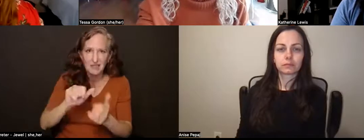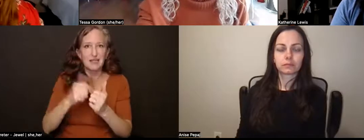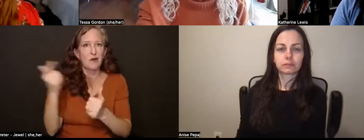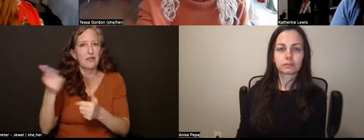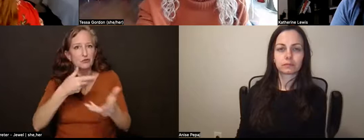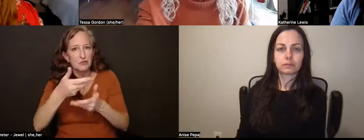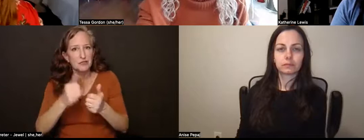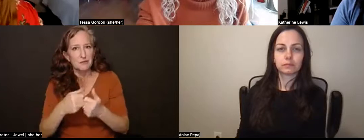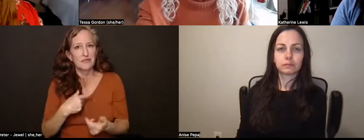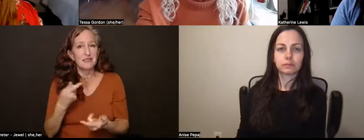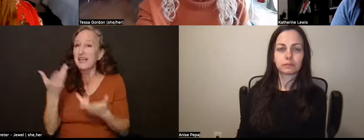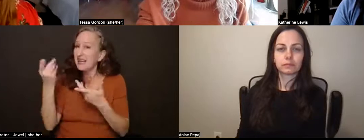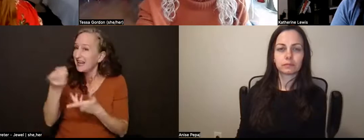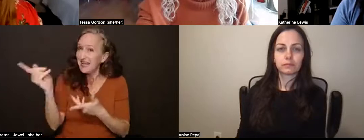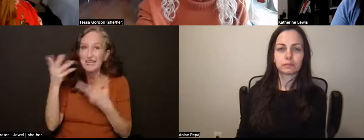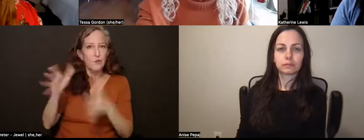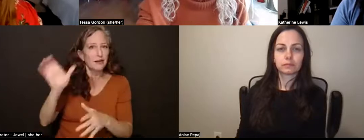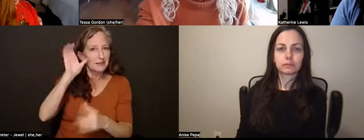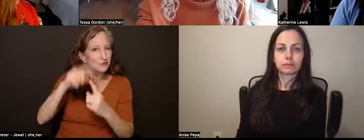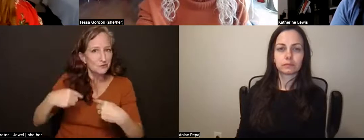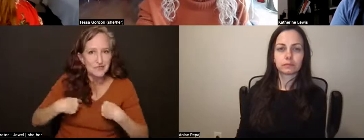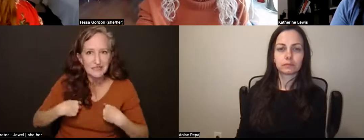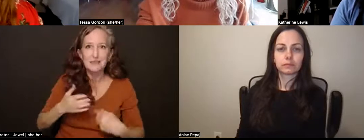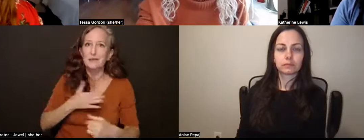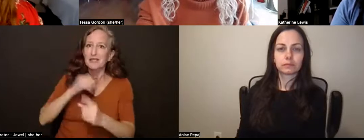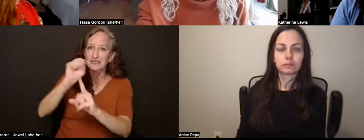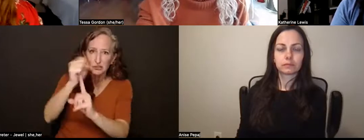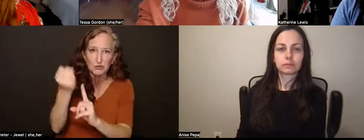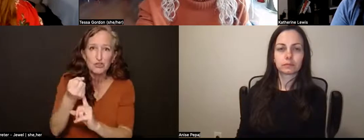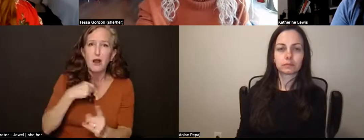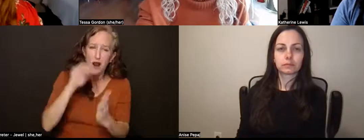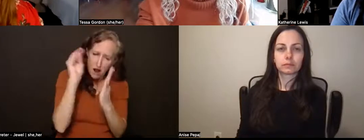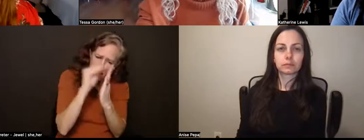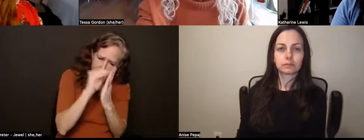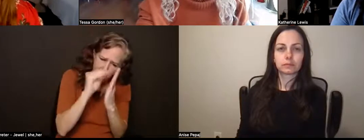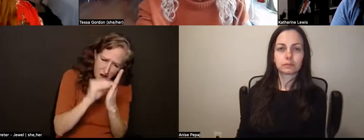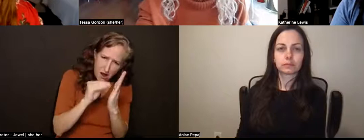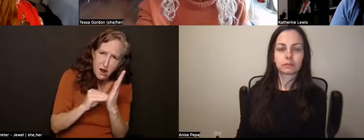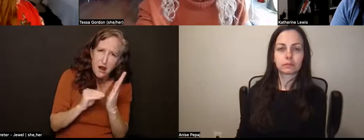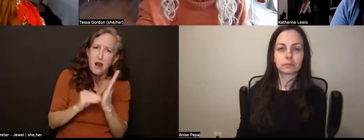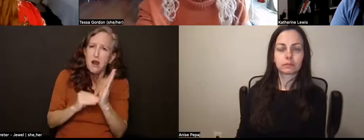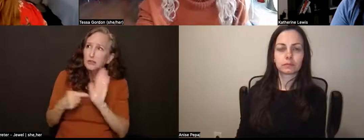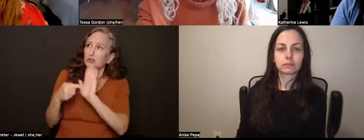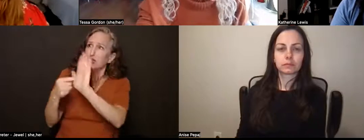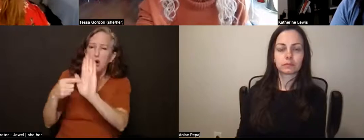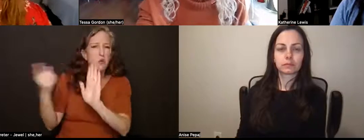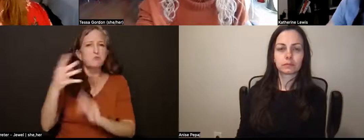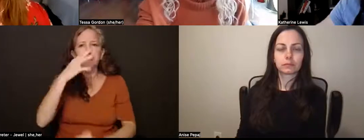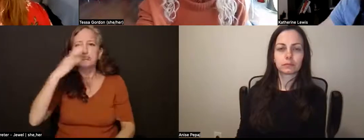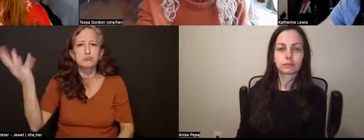to listen to my situation. Nobody cared about the notes I kept meticulously on my phone.